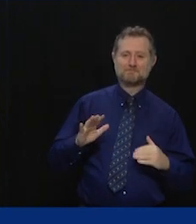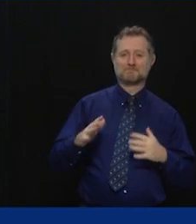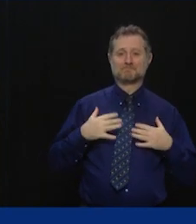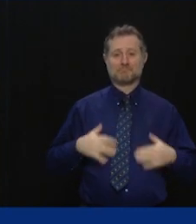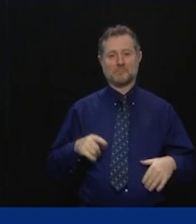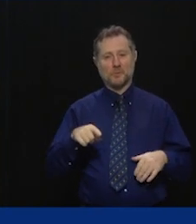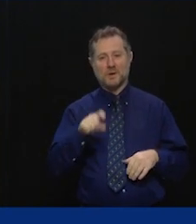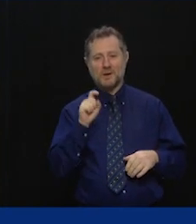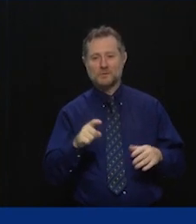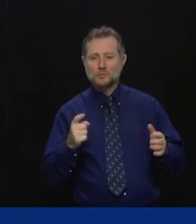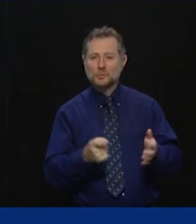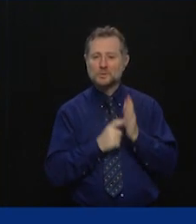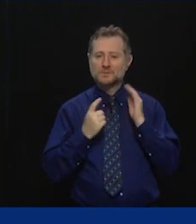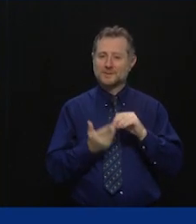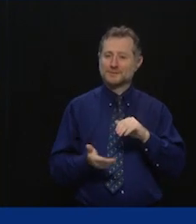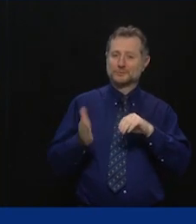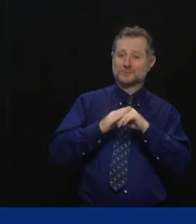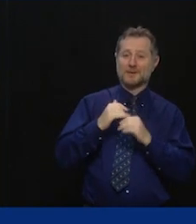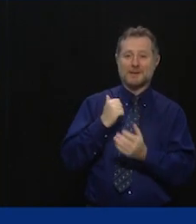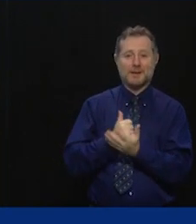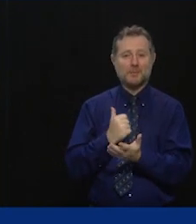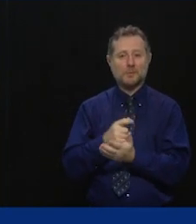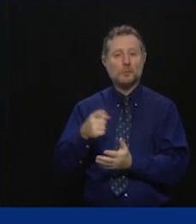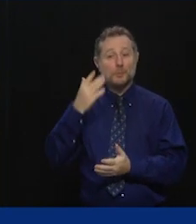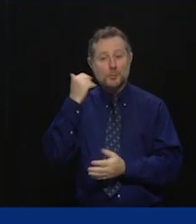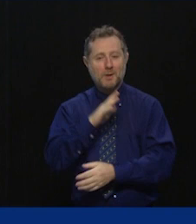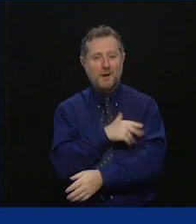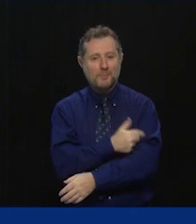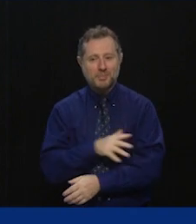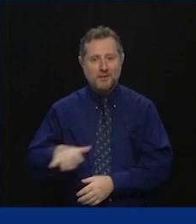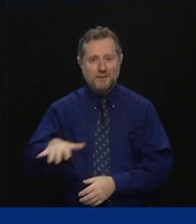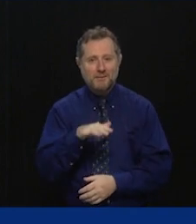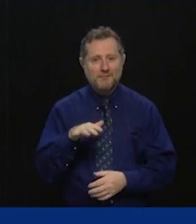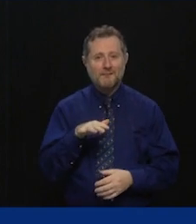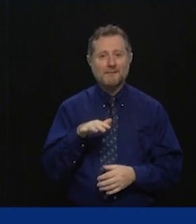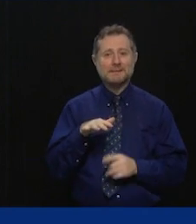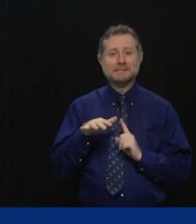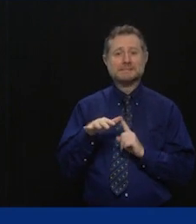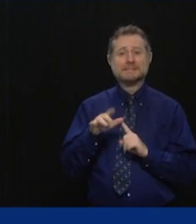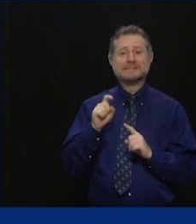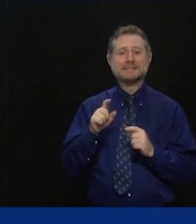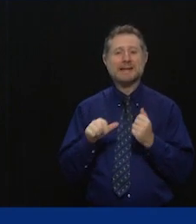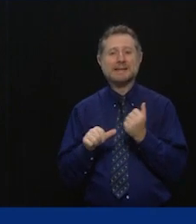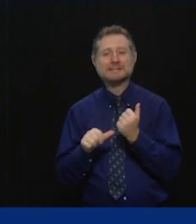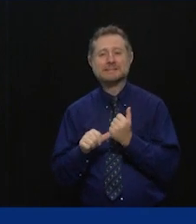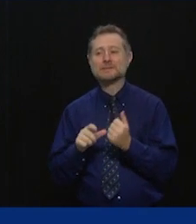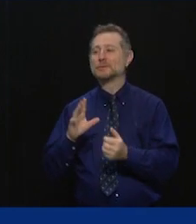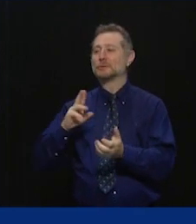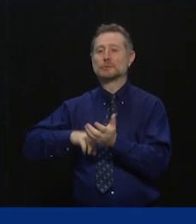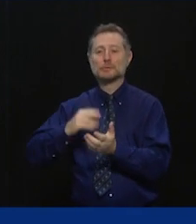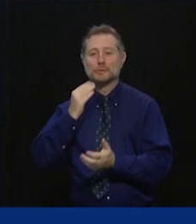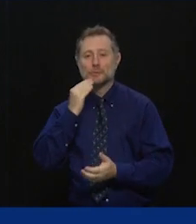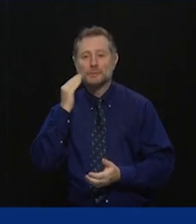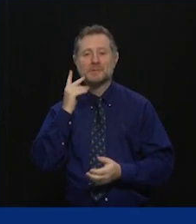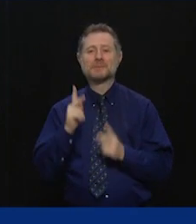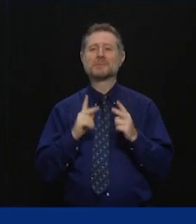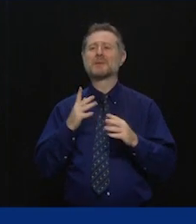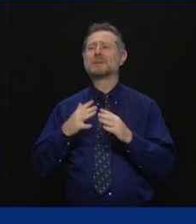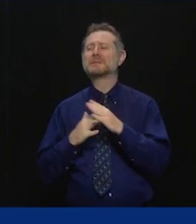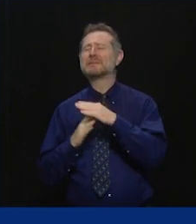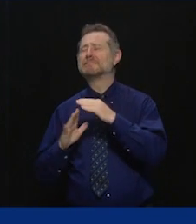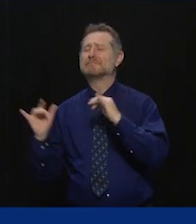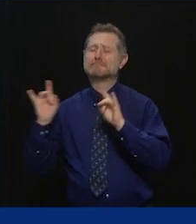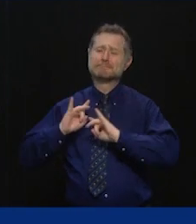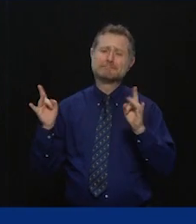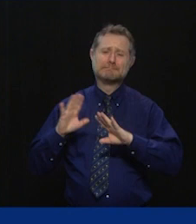help. That's why they land in a hospital, or they need assistance. They're in a nursing home. These are the most vulnerable people, and those people deserve